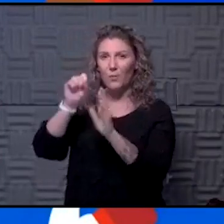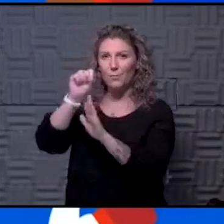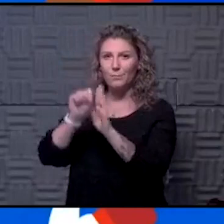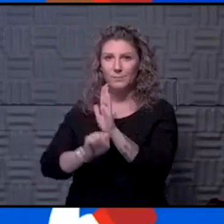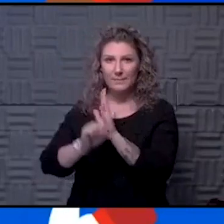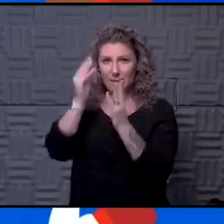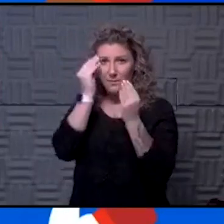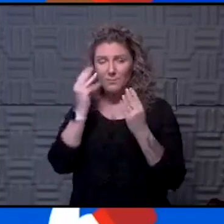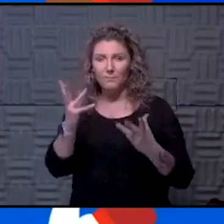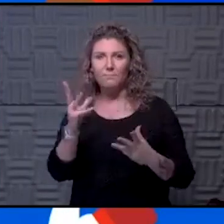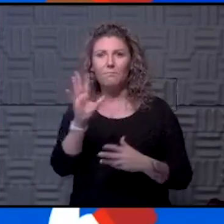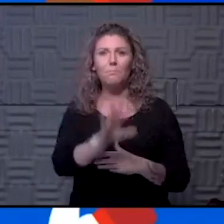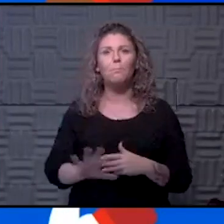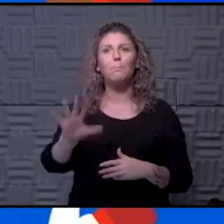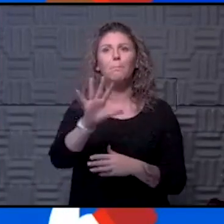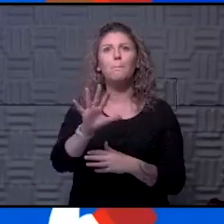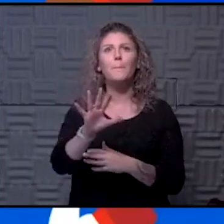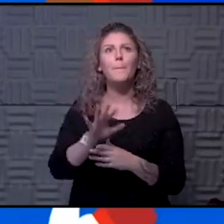have given about